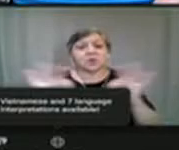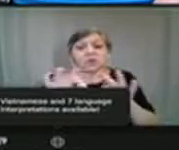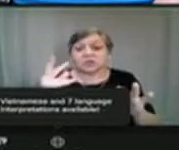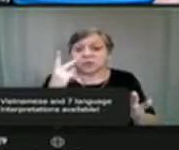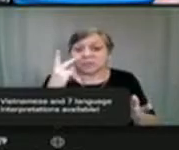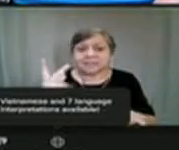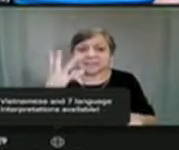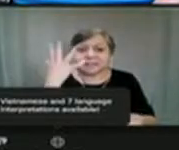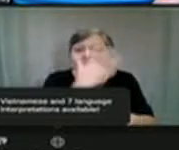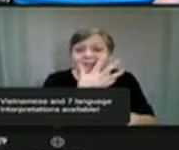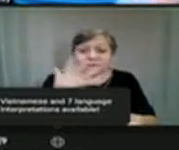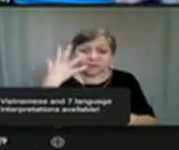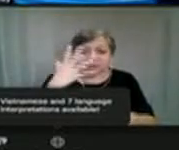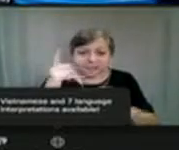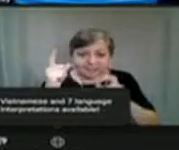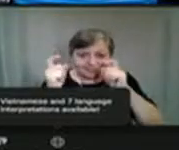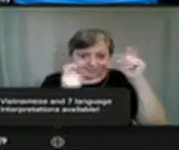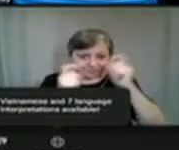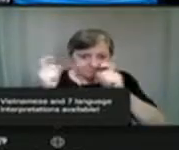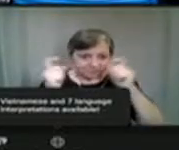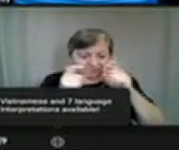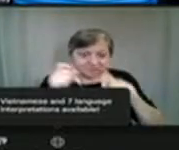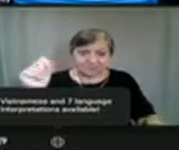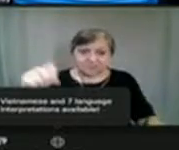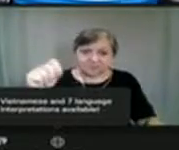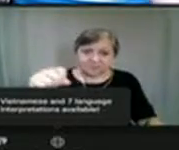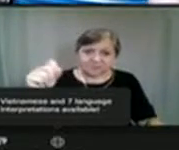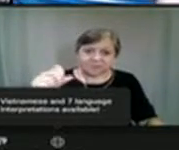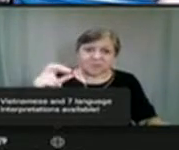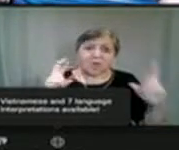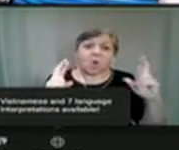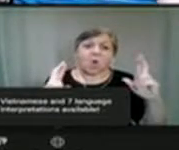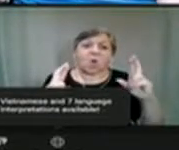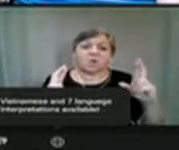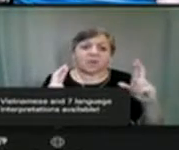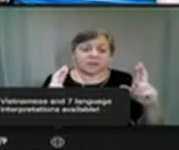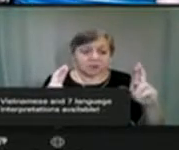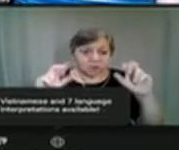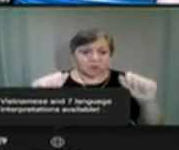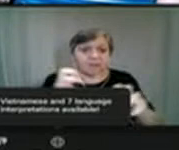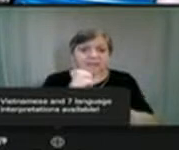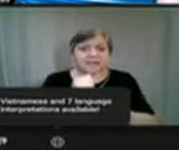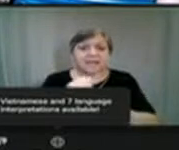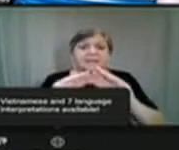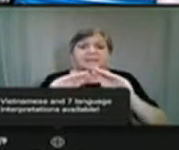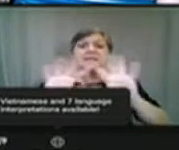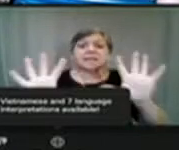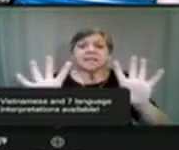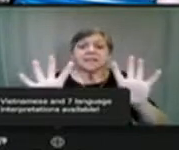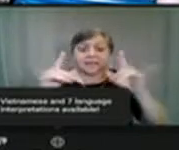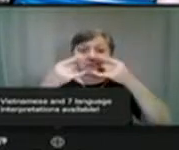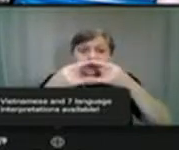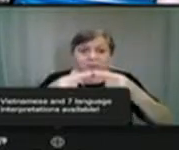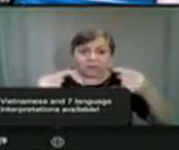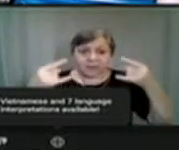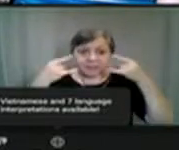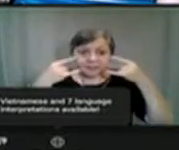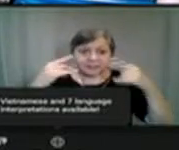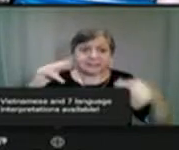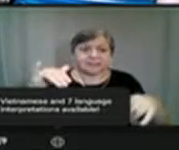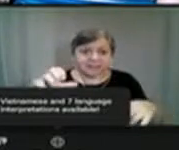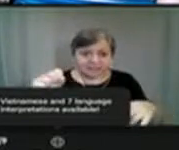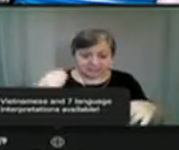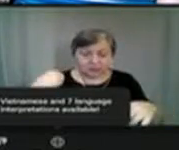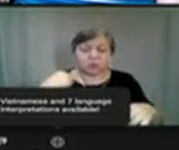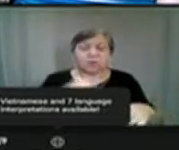teachers. Hopefully, it's too bad we cannot do it for all the students to get the clear masks. We are going to invest on that for the teachers,